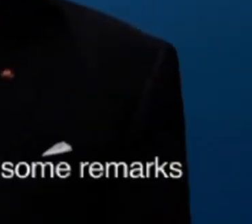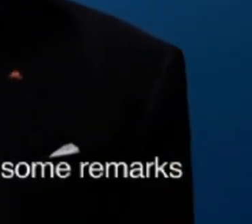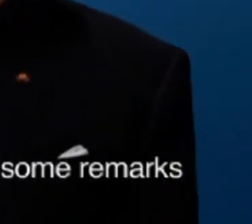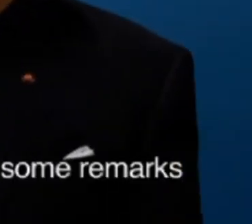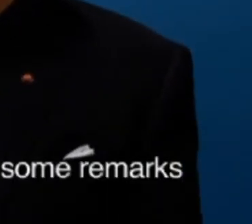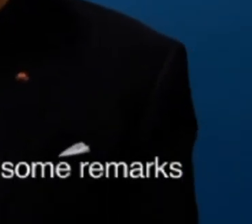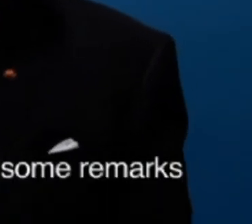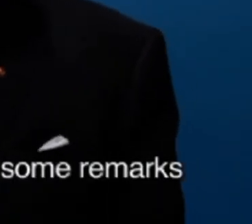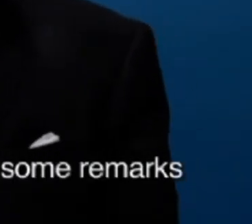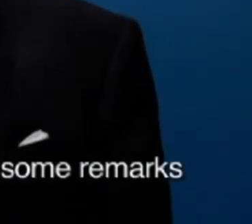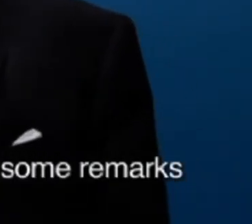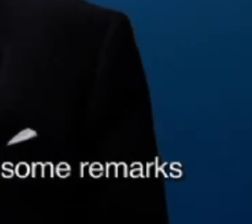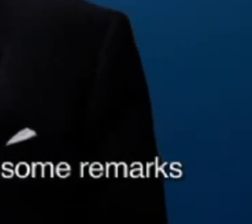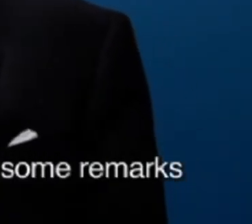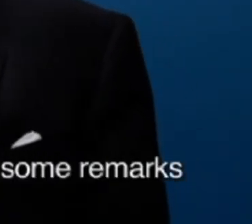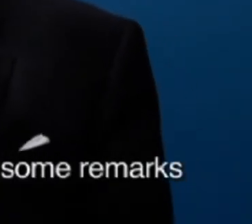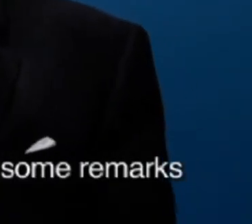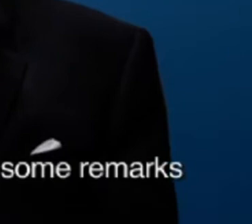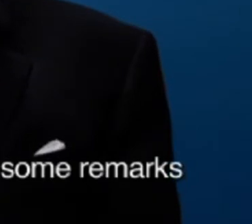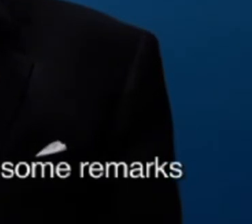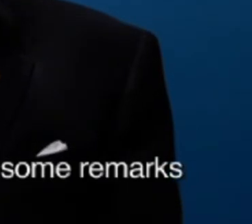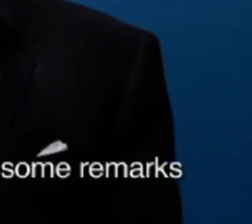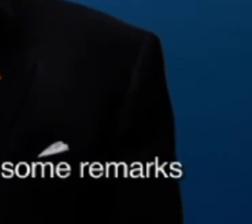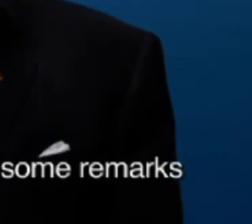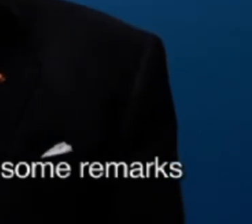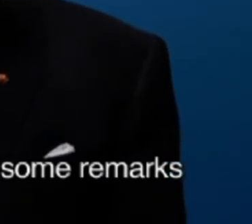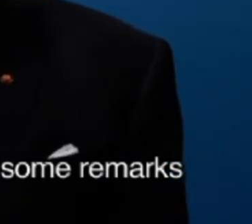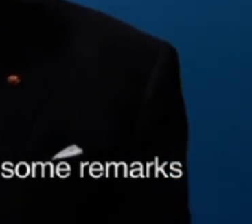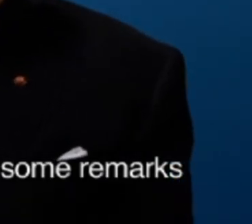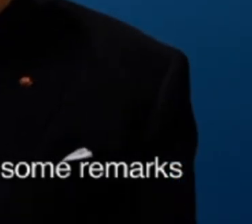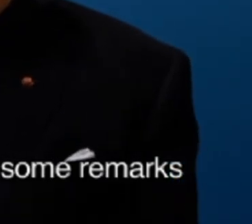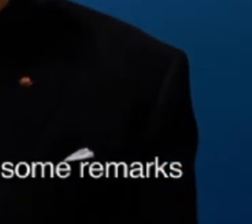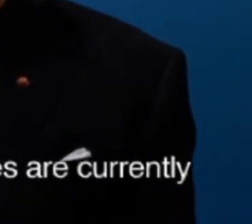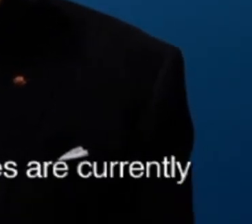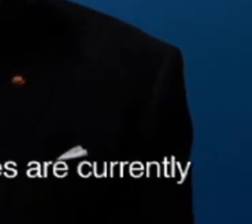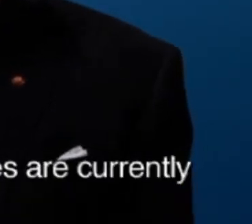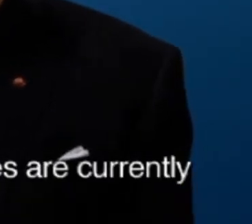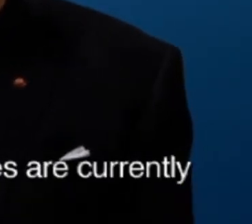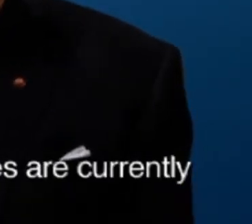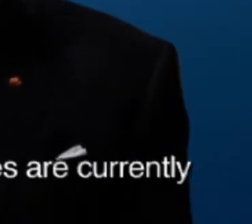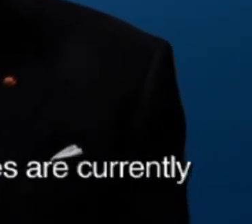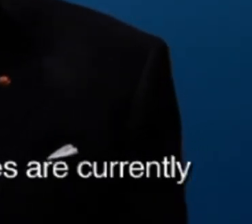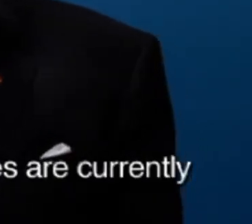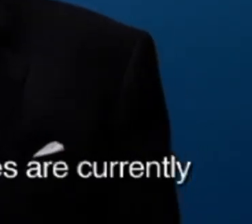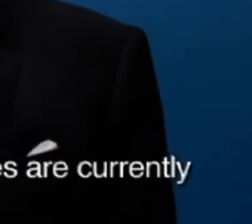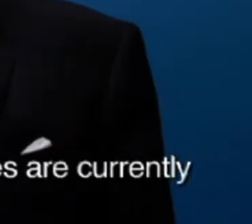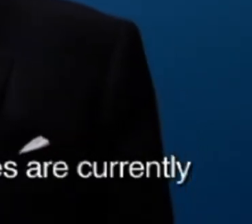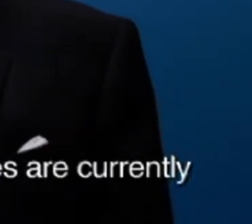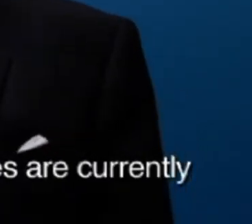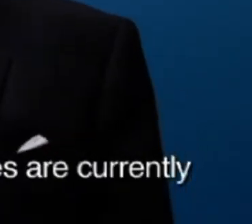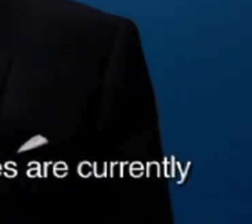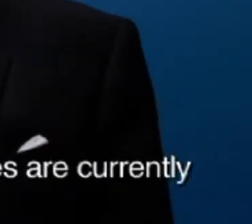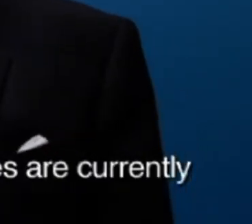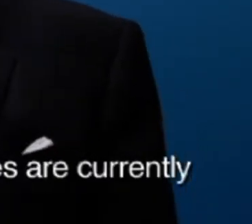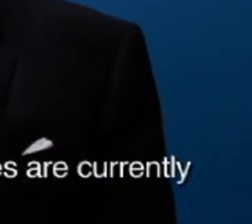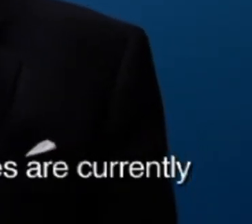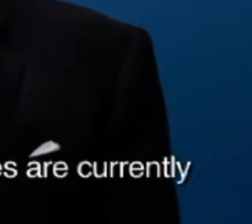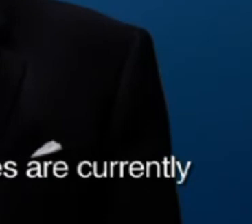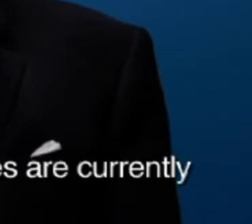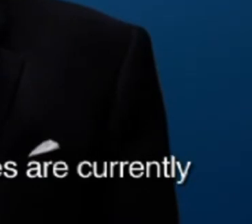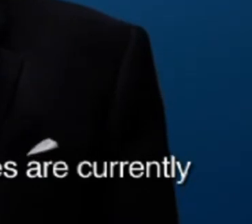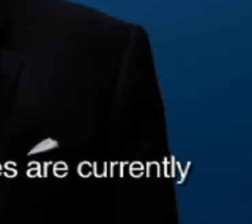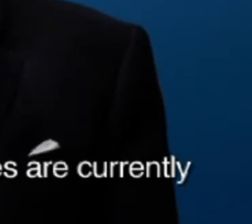I feel very honored to be asked to address some remarks to this gathering of people